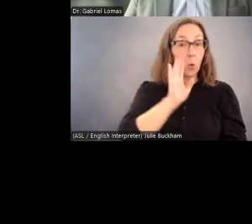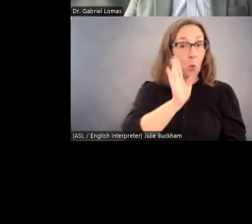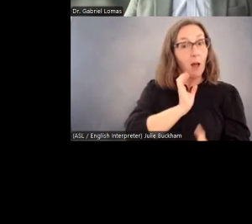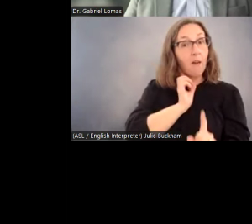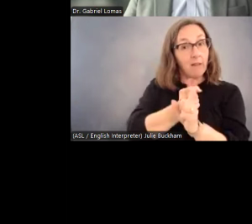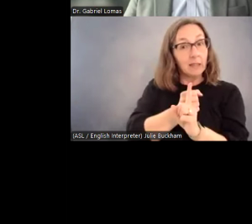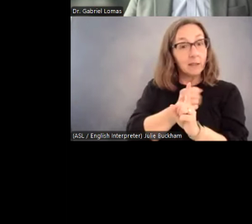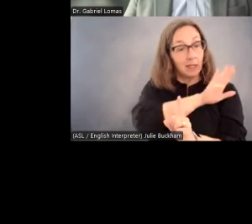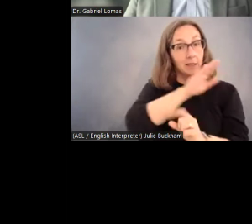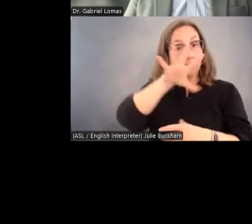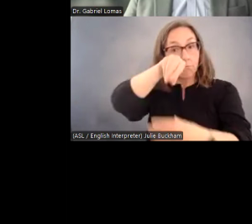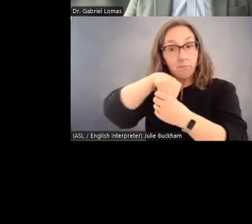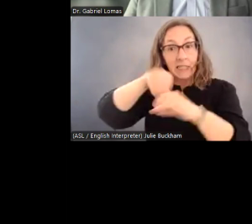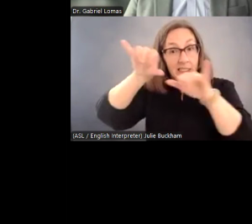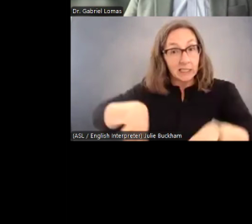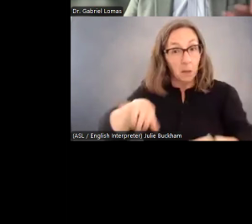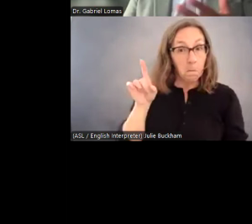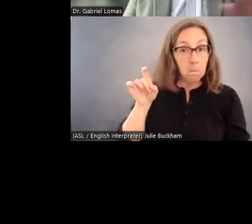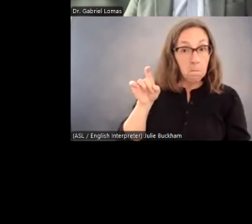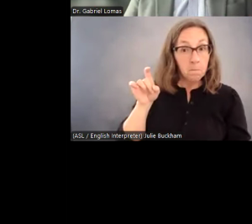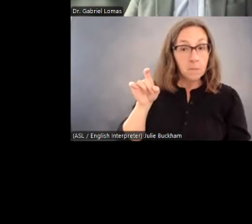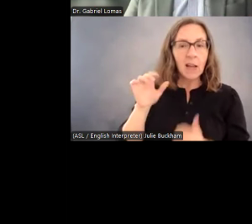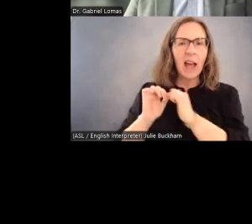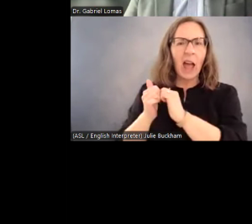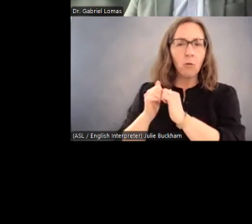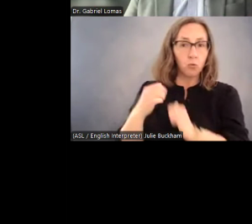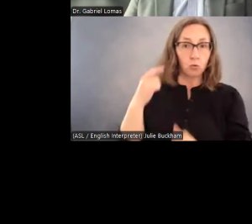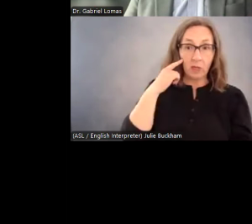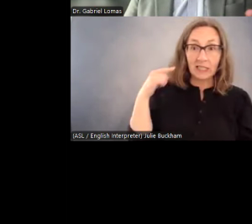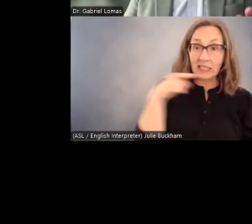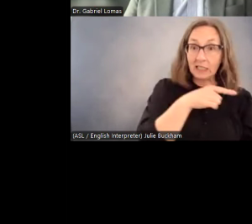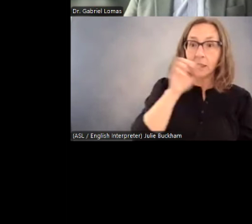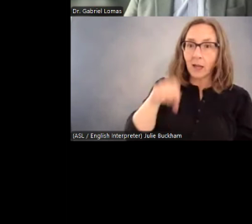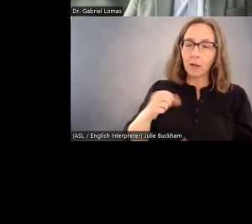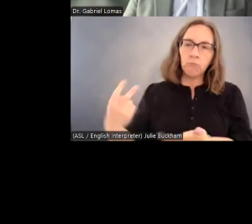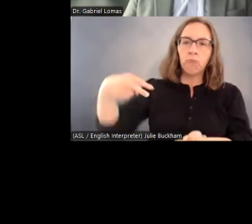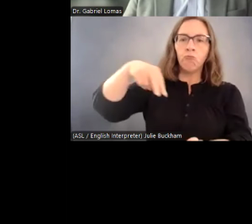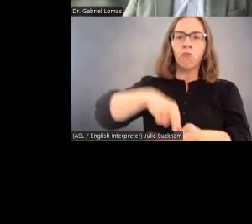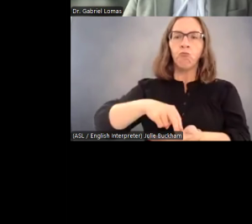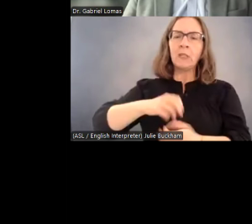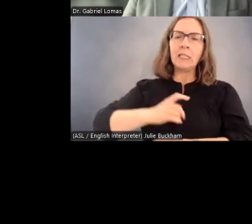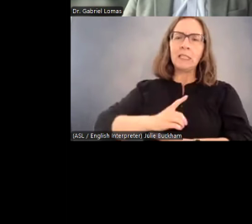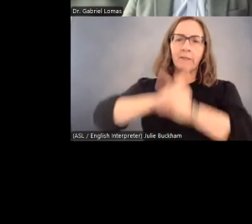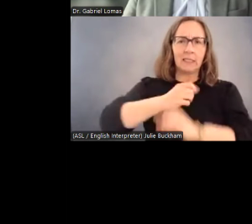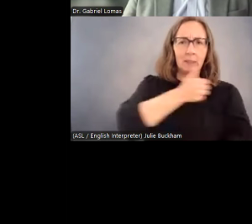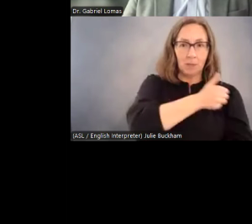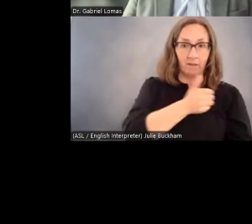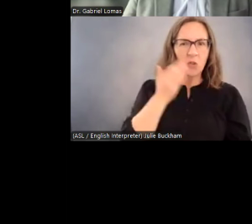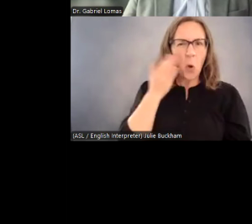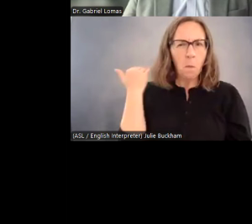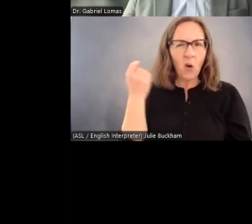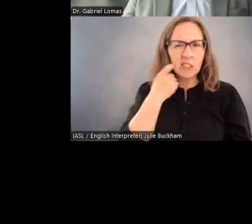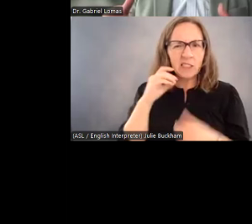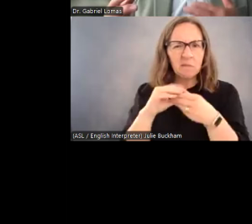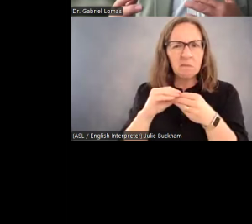so, how? Do you think he can contribute to his own defense here, the Dusky Standard? So